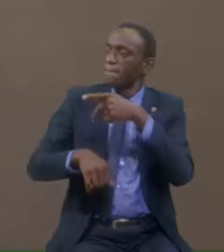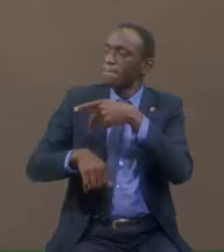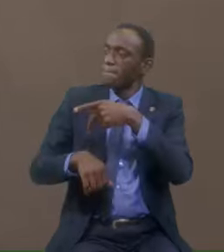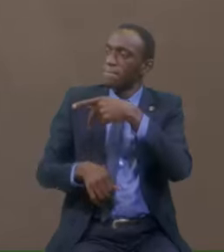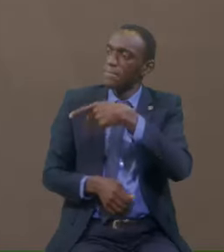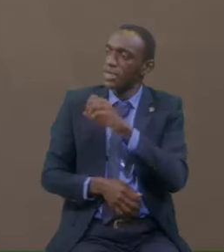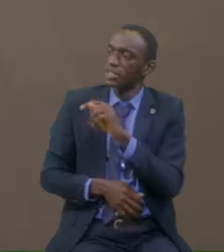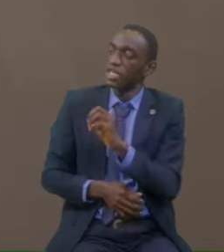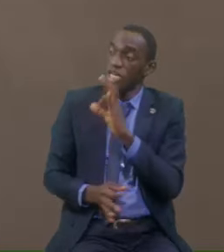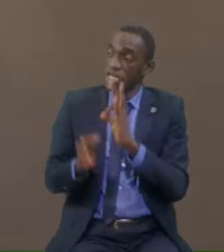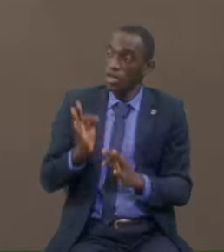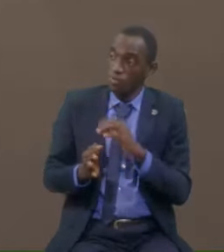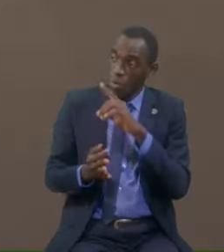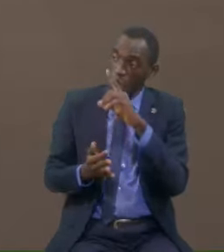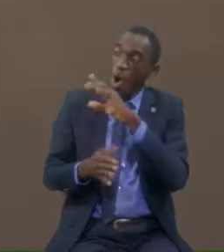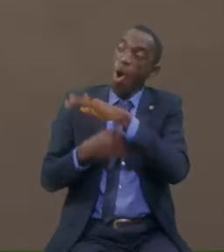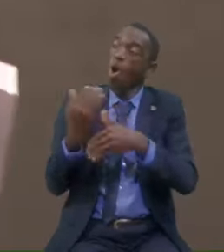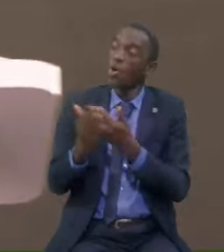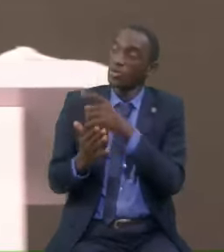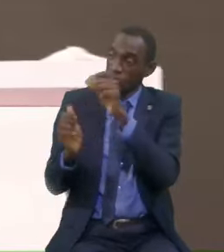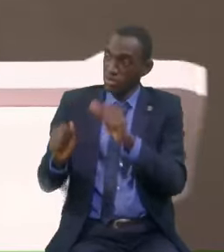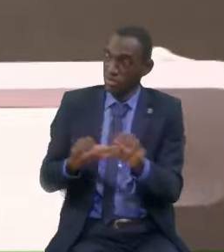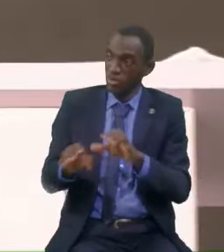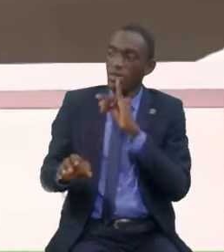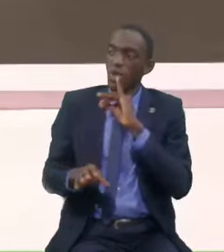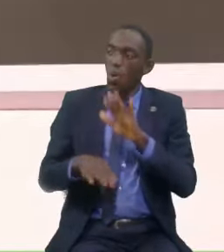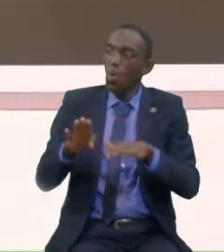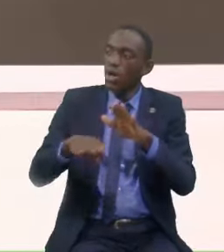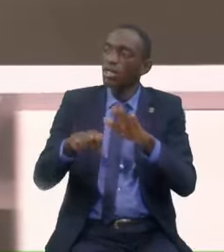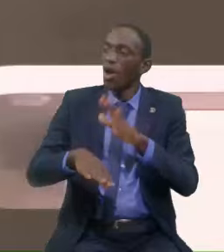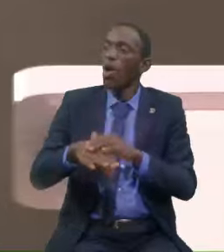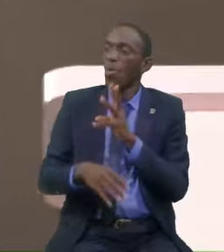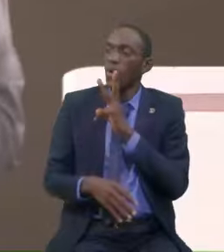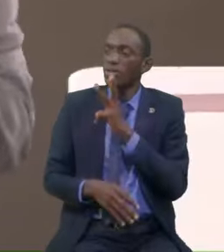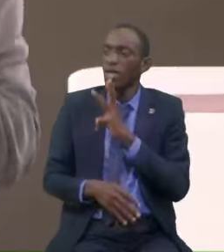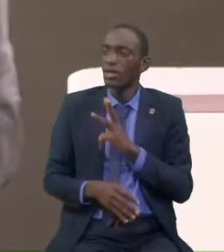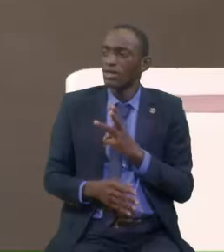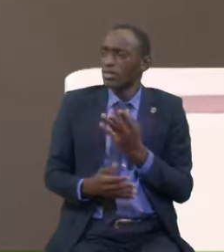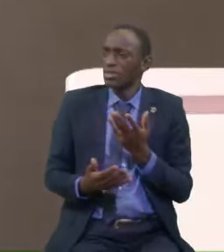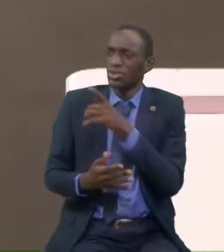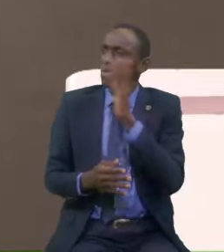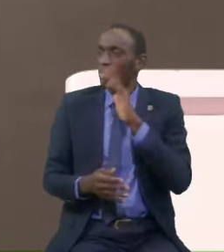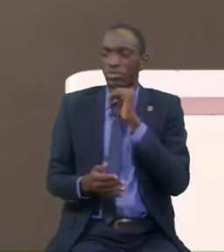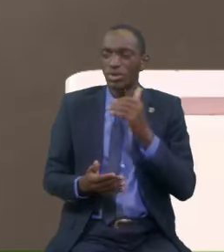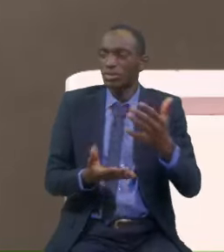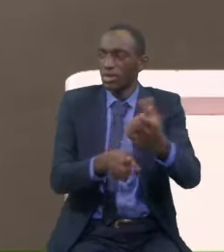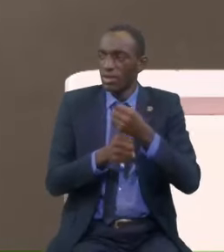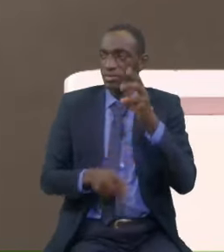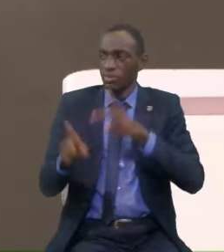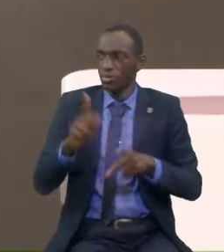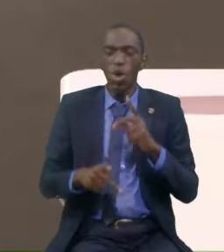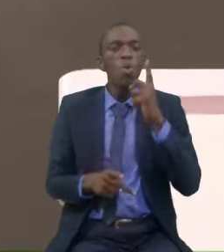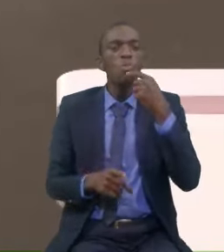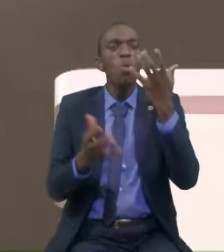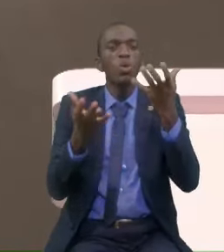literally, you will not gather crowds. Who wants to come and see a person that is just walking on the water? But when